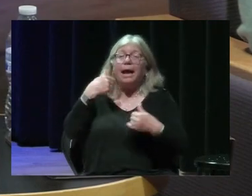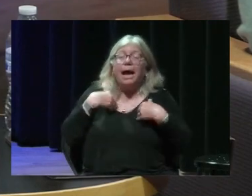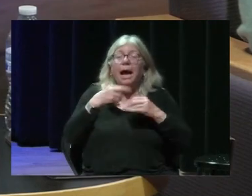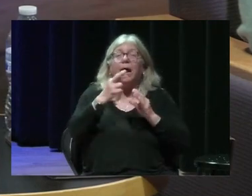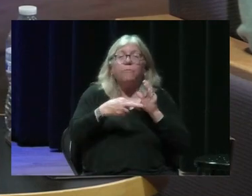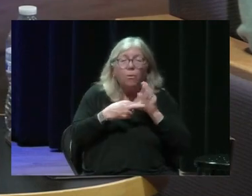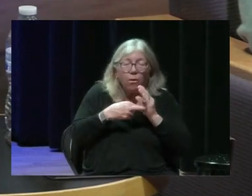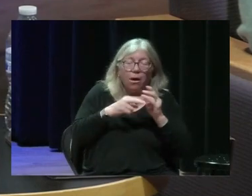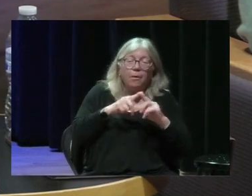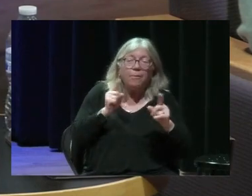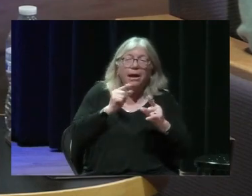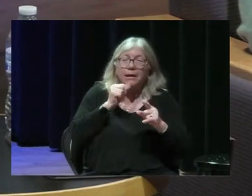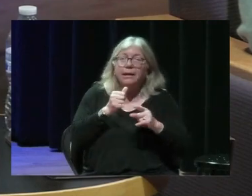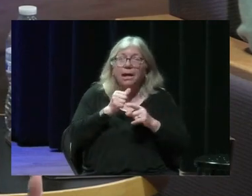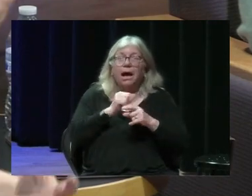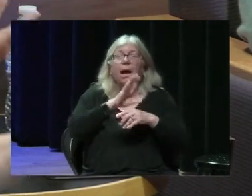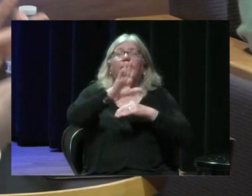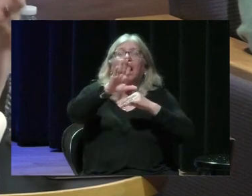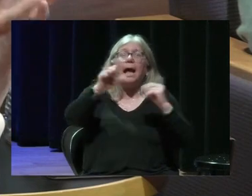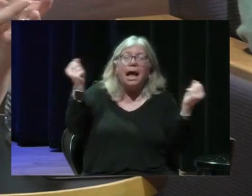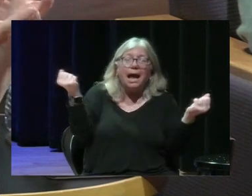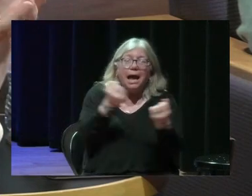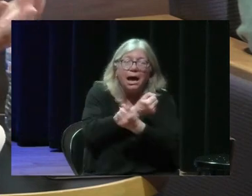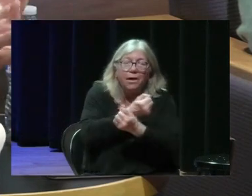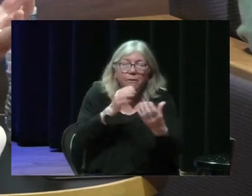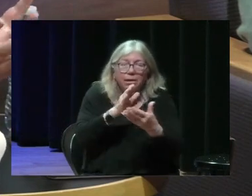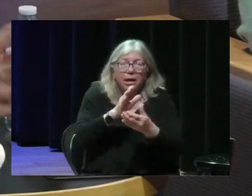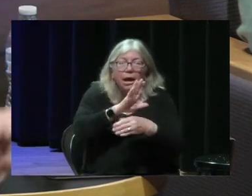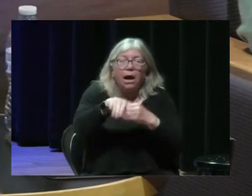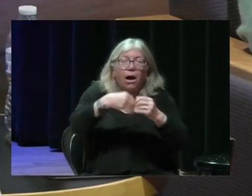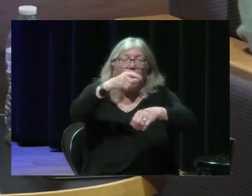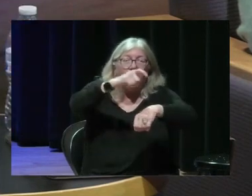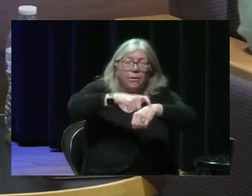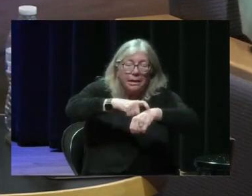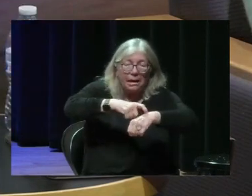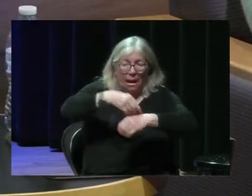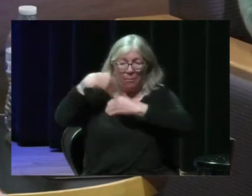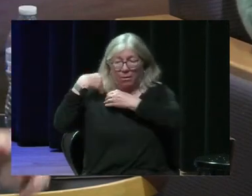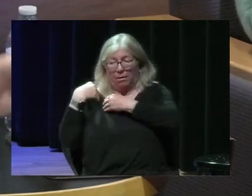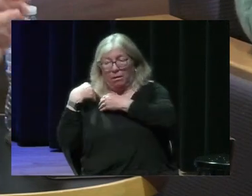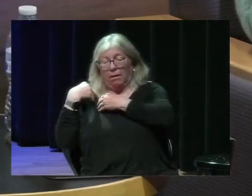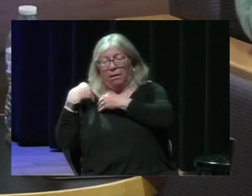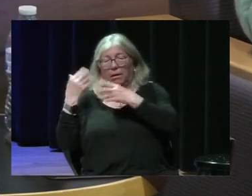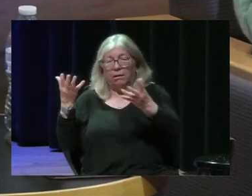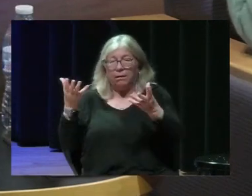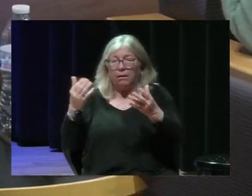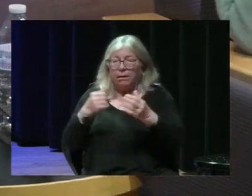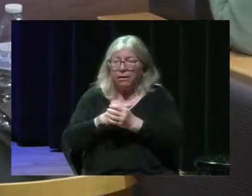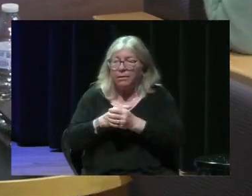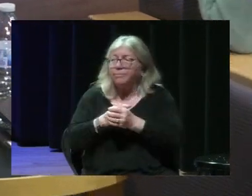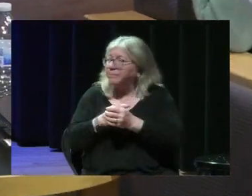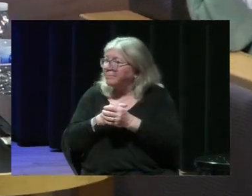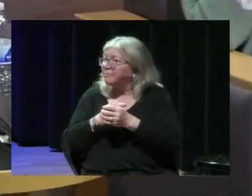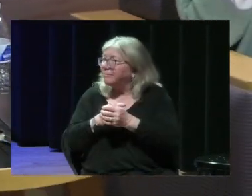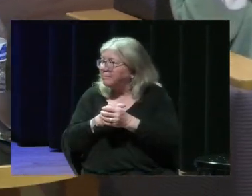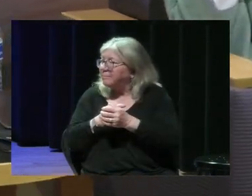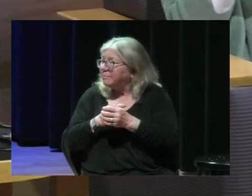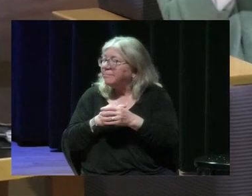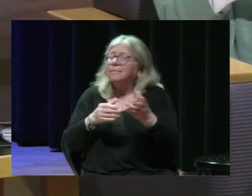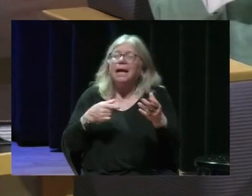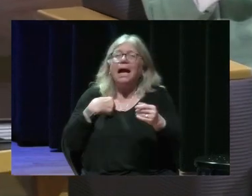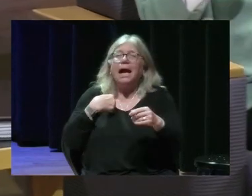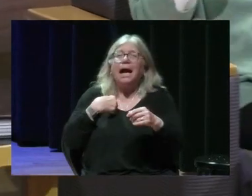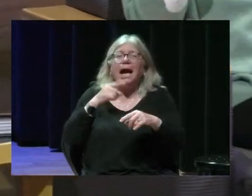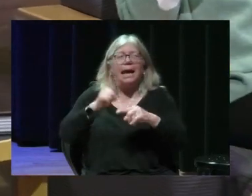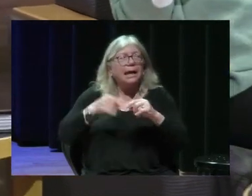to hold the whole picture at all times in our hands as though it's all up to us? Well, let me get on the soapbox just for a second here. I